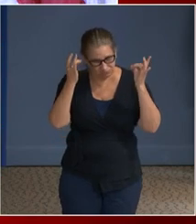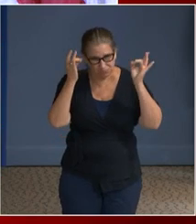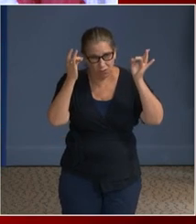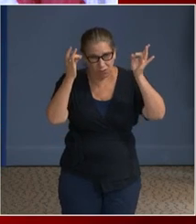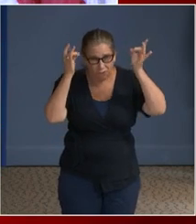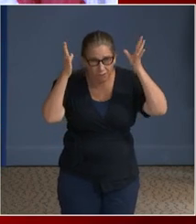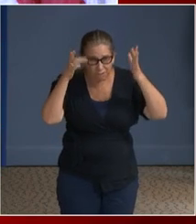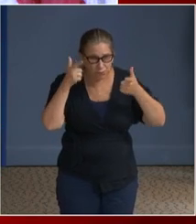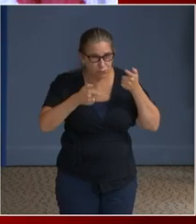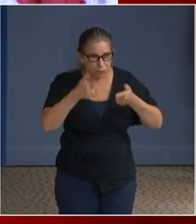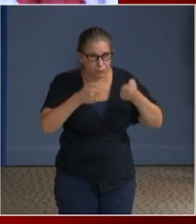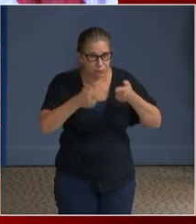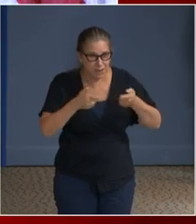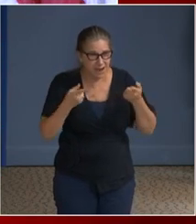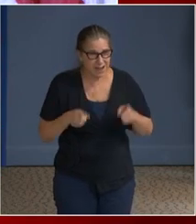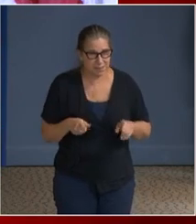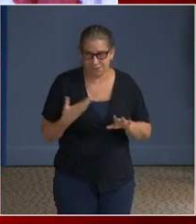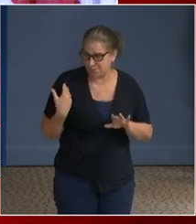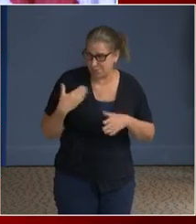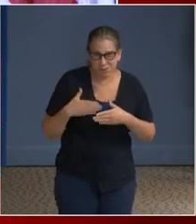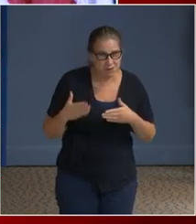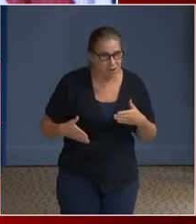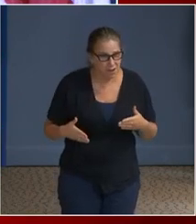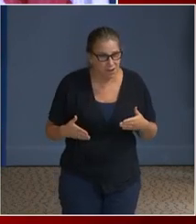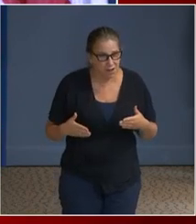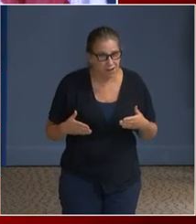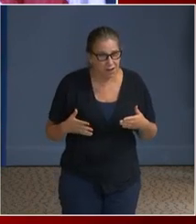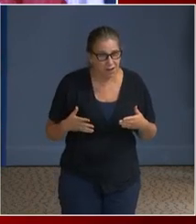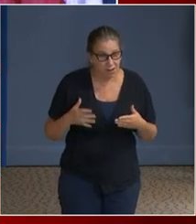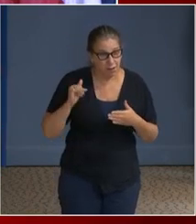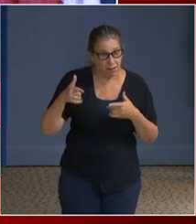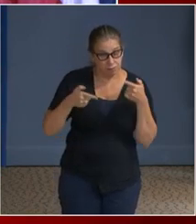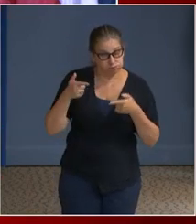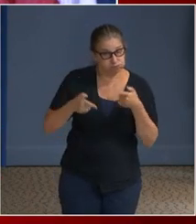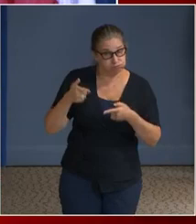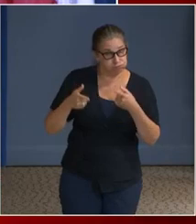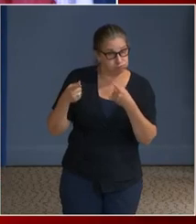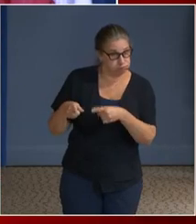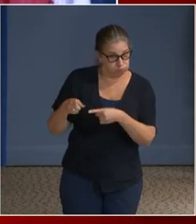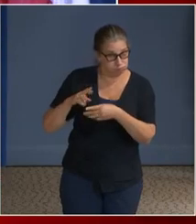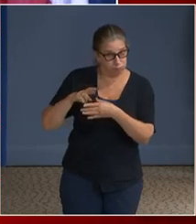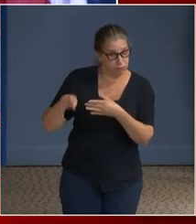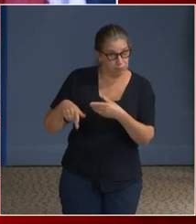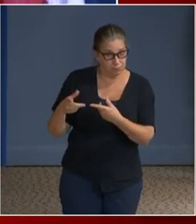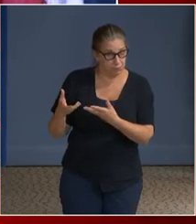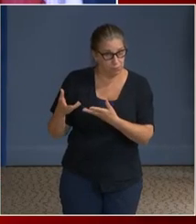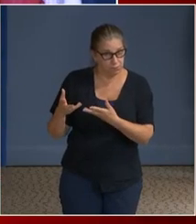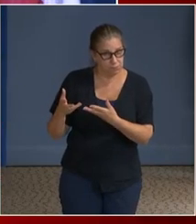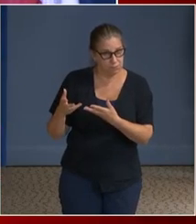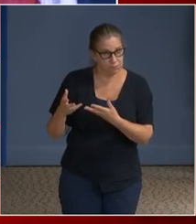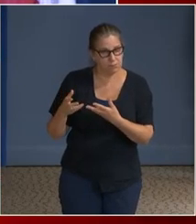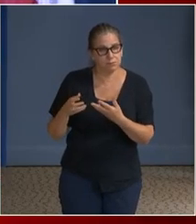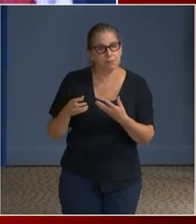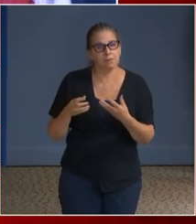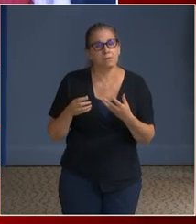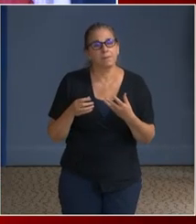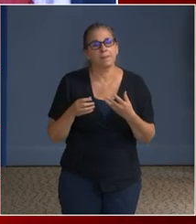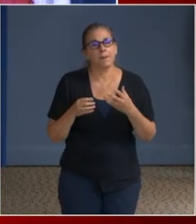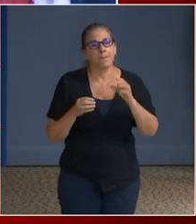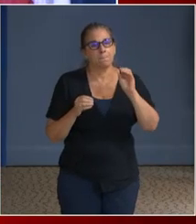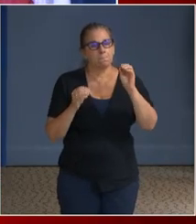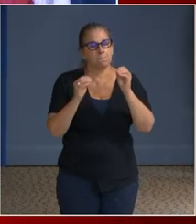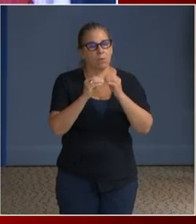the weekend. The result of that shooting was that more than 20 people were shot, 22